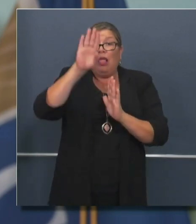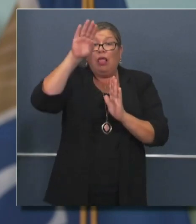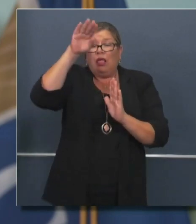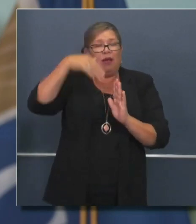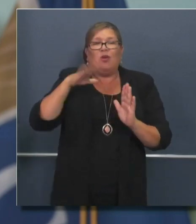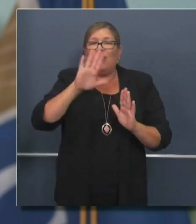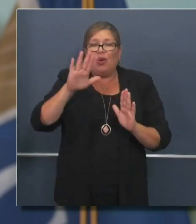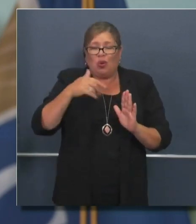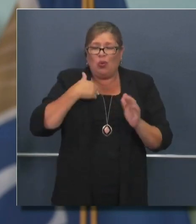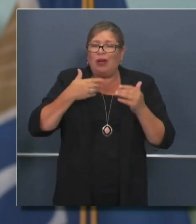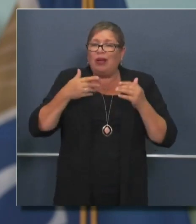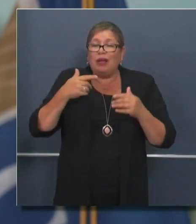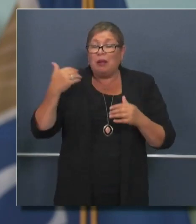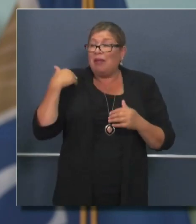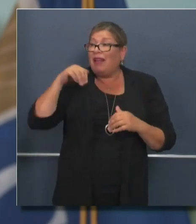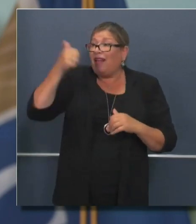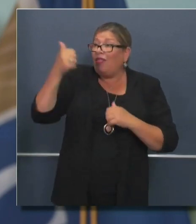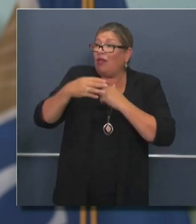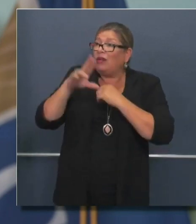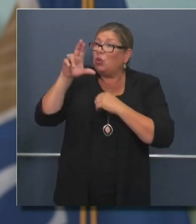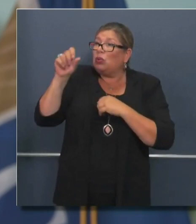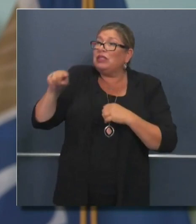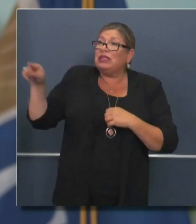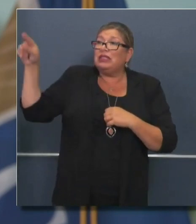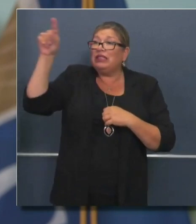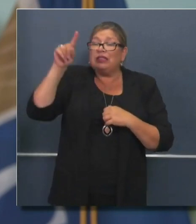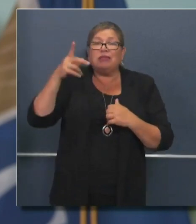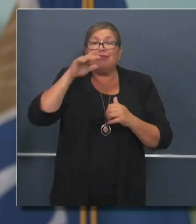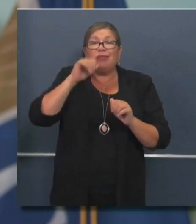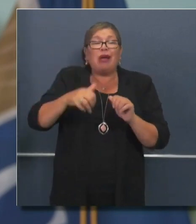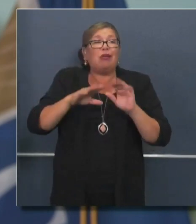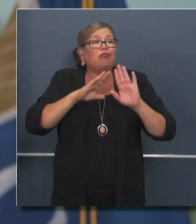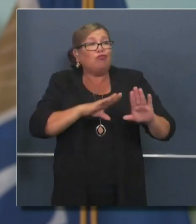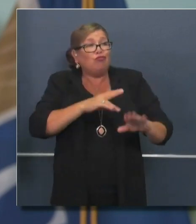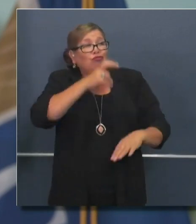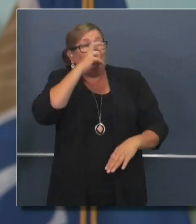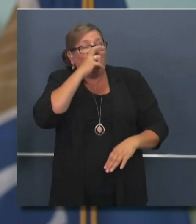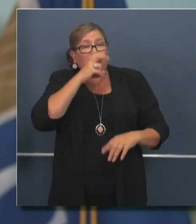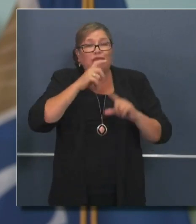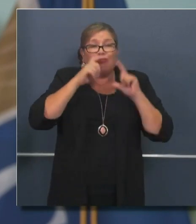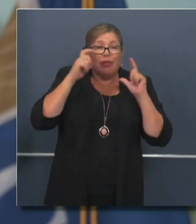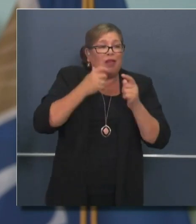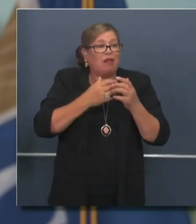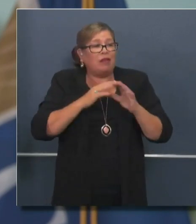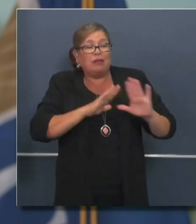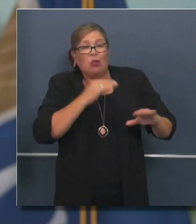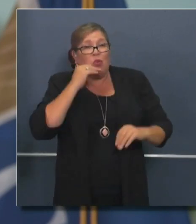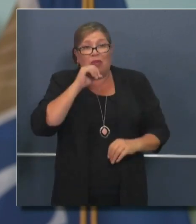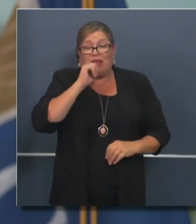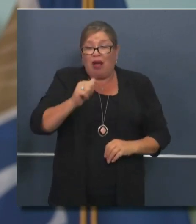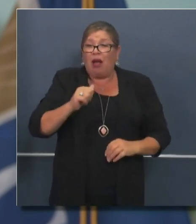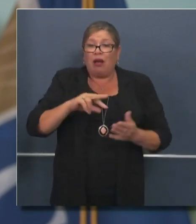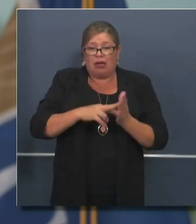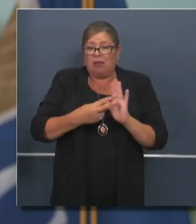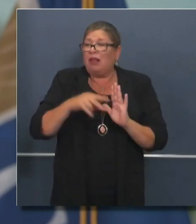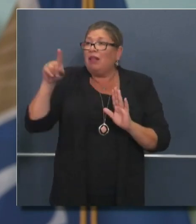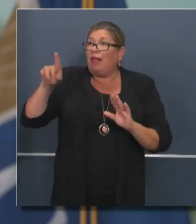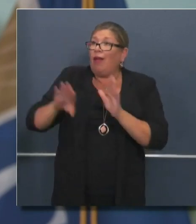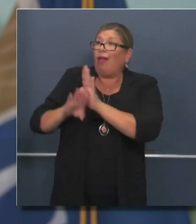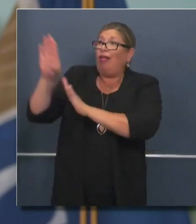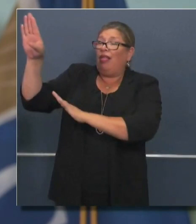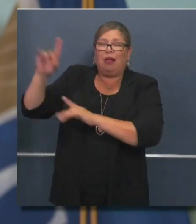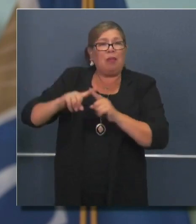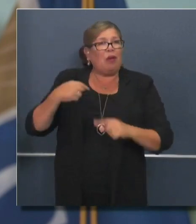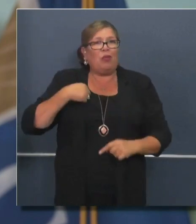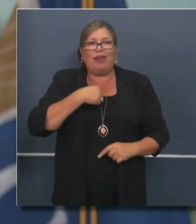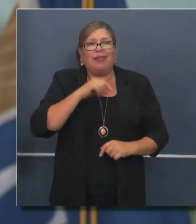that curve to take off like other parts of this country. We've had stability for weeks and weeks and weeks. And not only did we